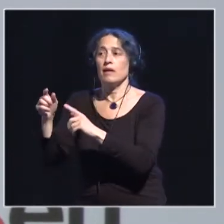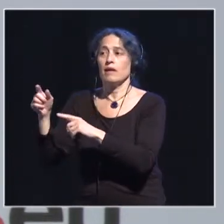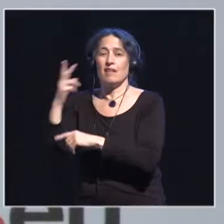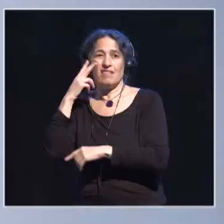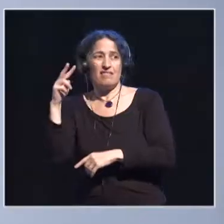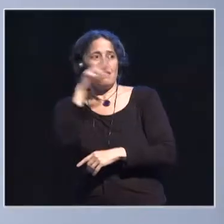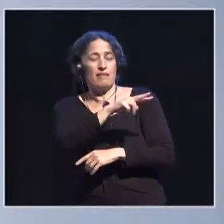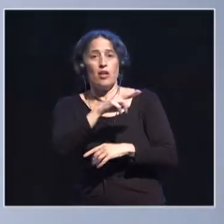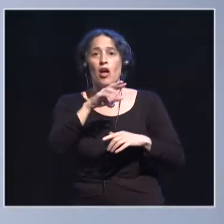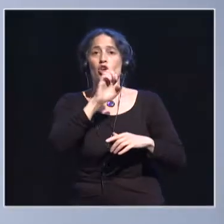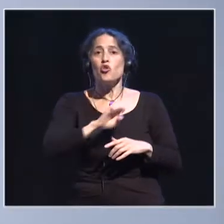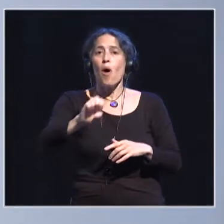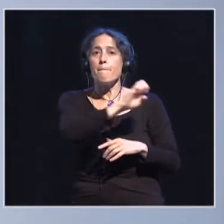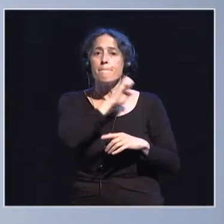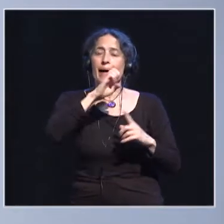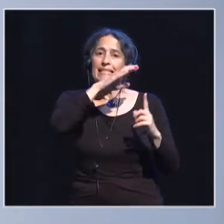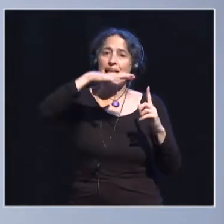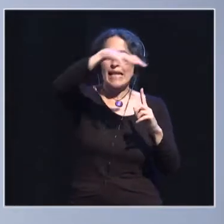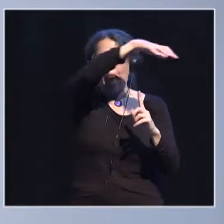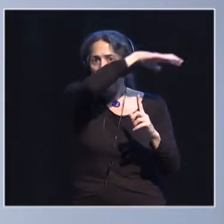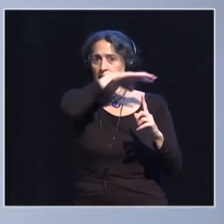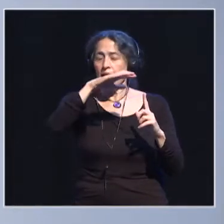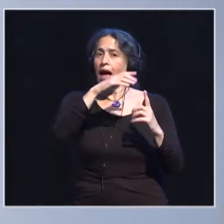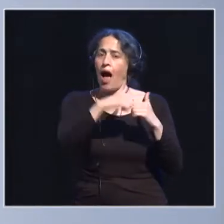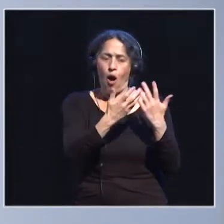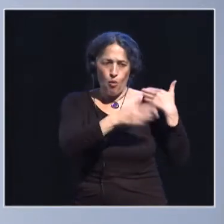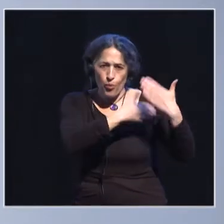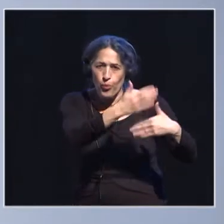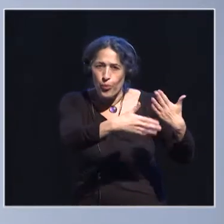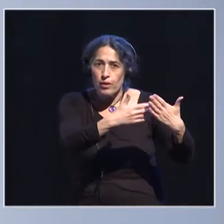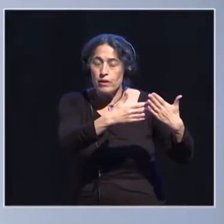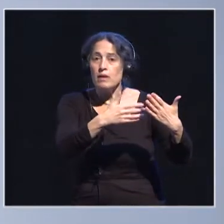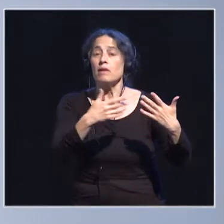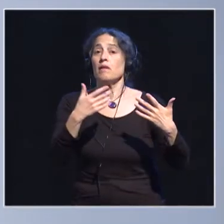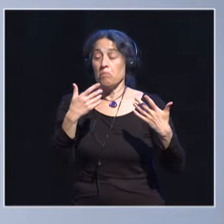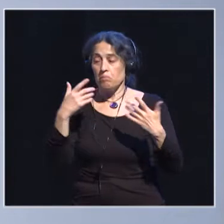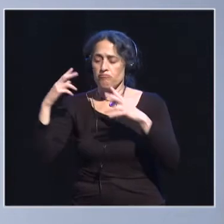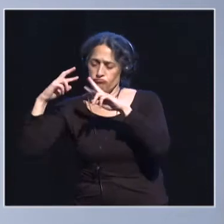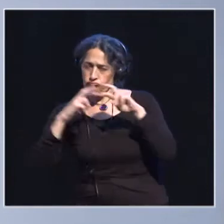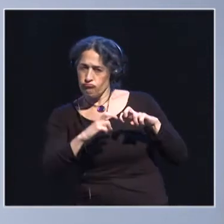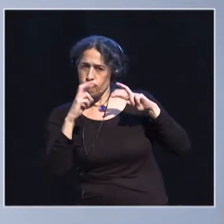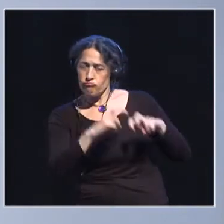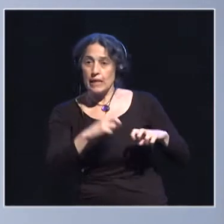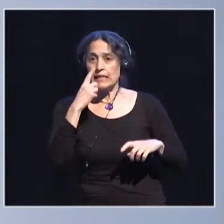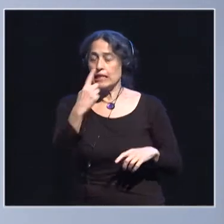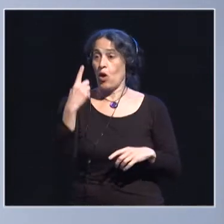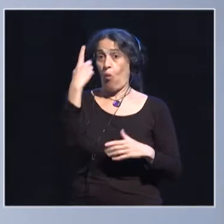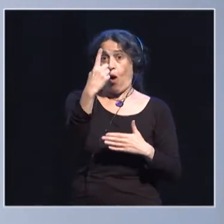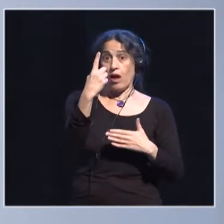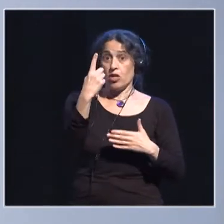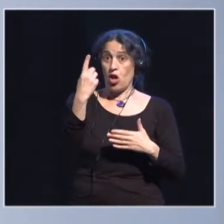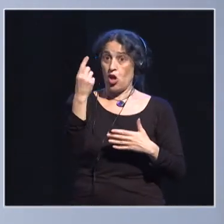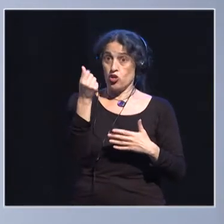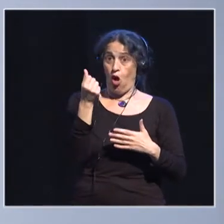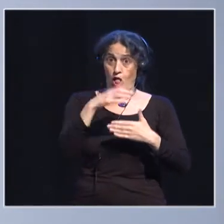globally. And one of the very interesting findings is the following. For every dollar invested in space, there are $33 that